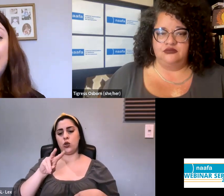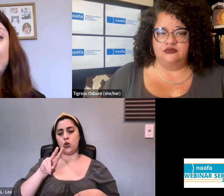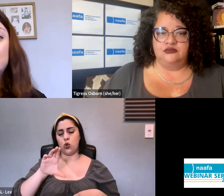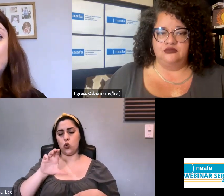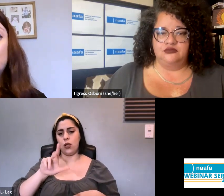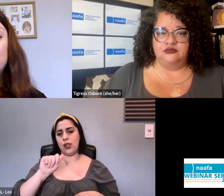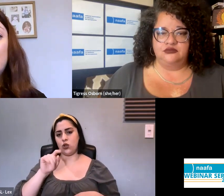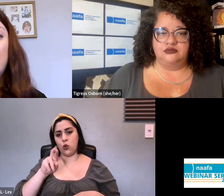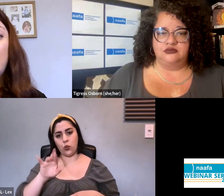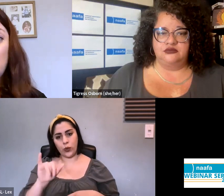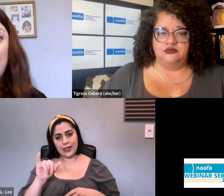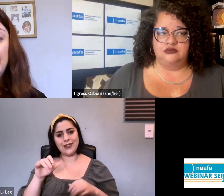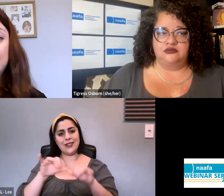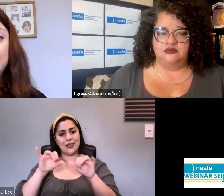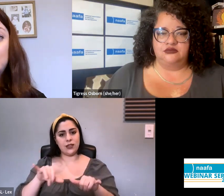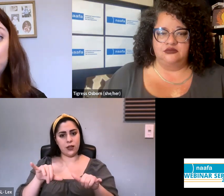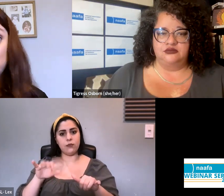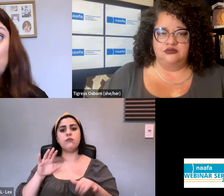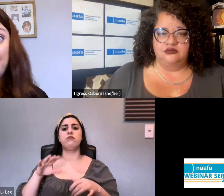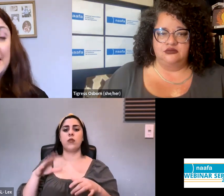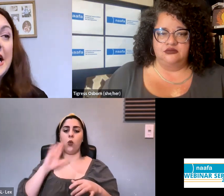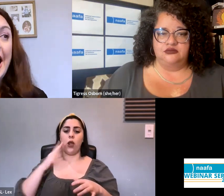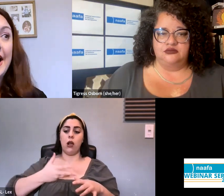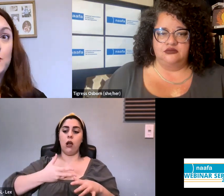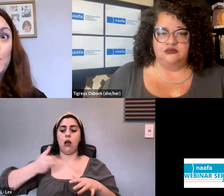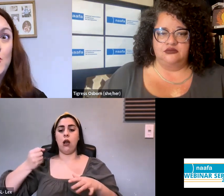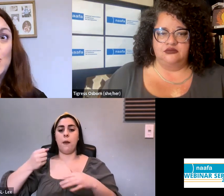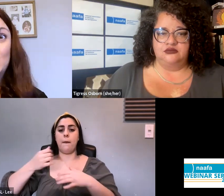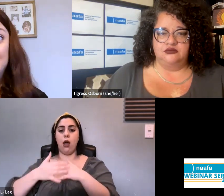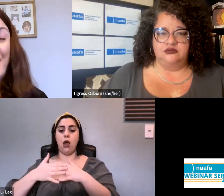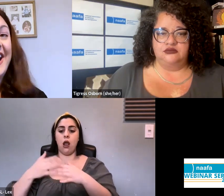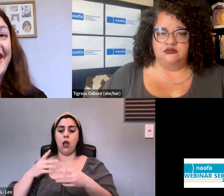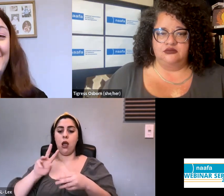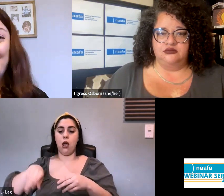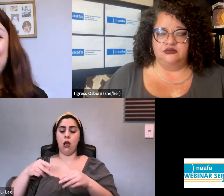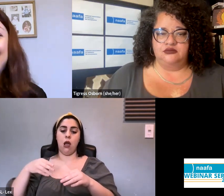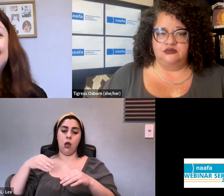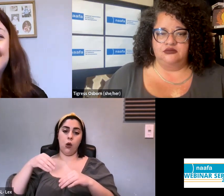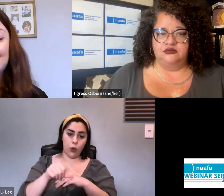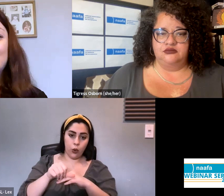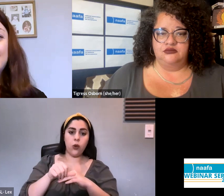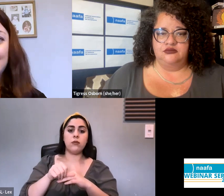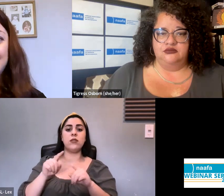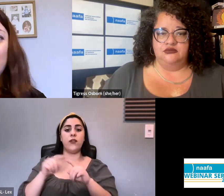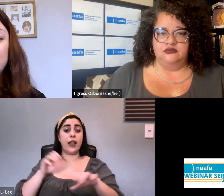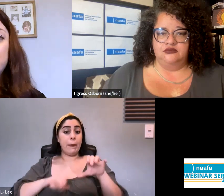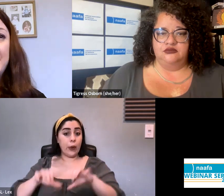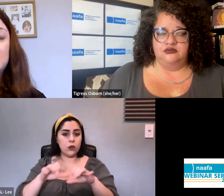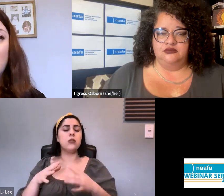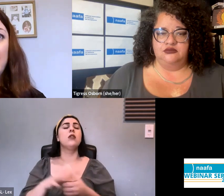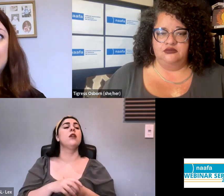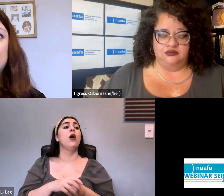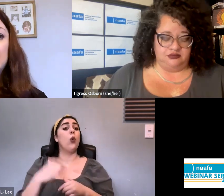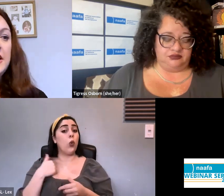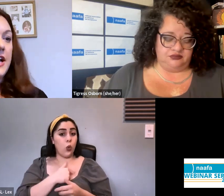chemical into a body to preserve it. And we mix the solutions ourselves